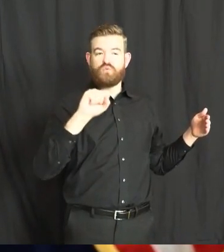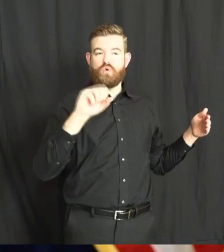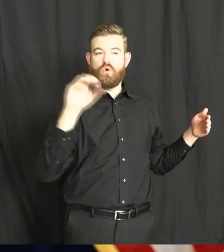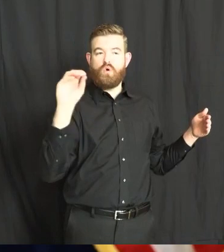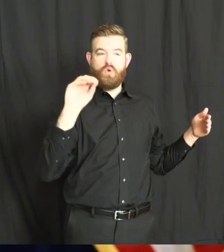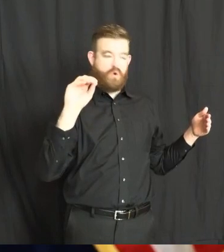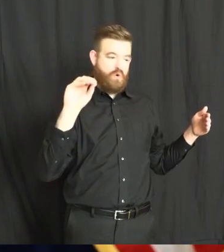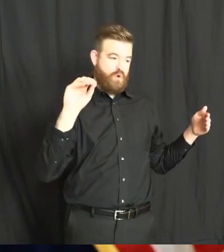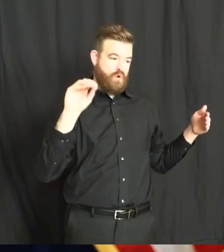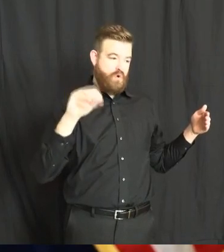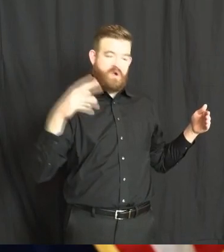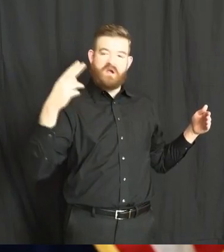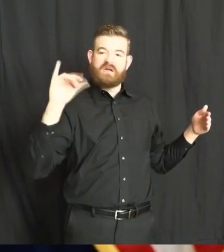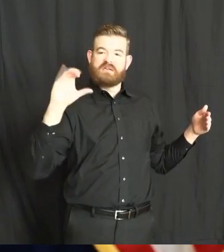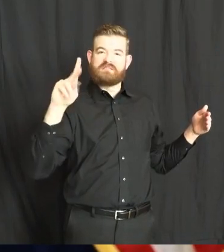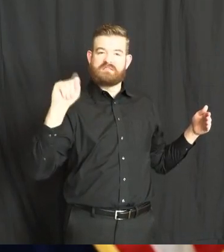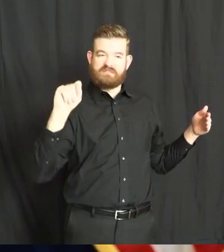Marcus Hicks.